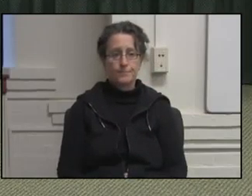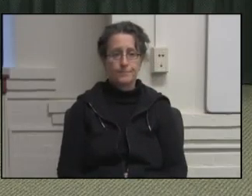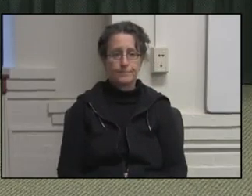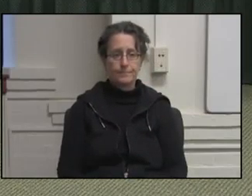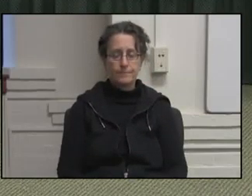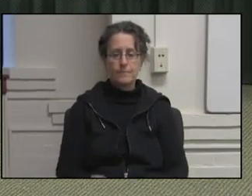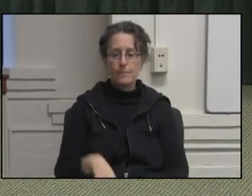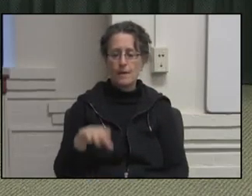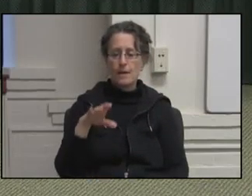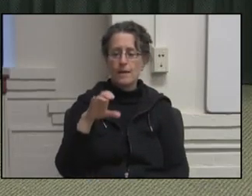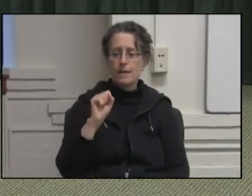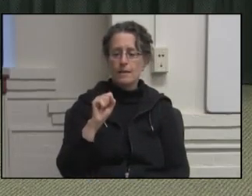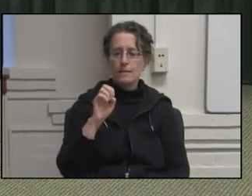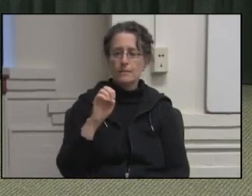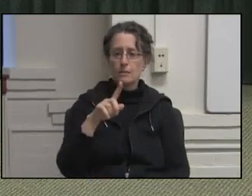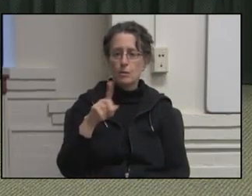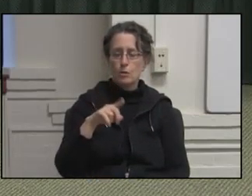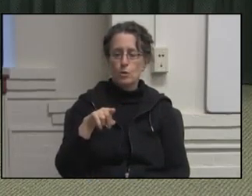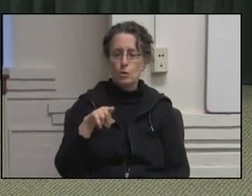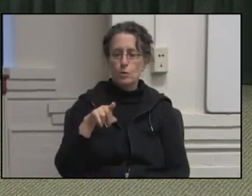Zaluzny. You're in charge of that.